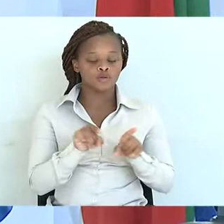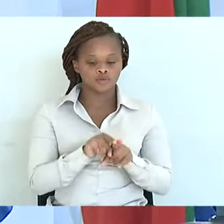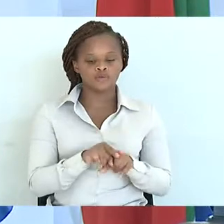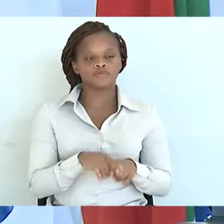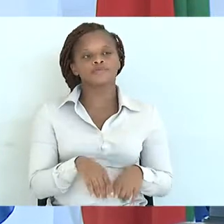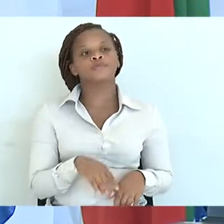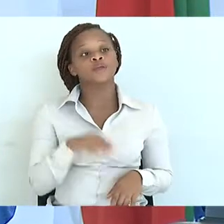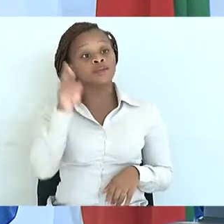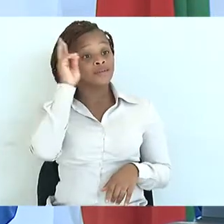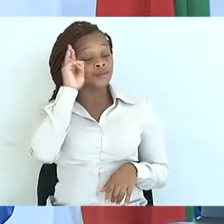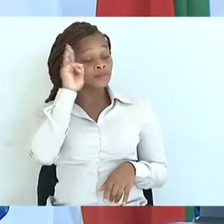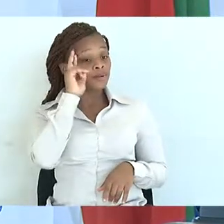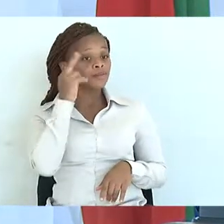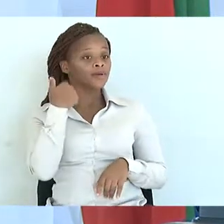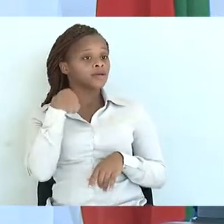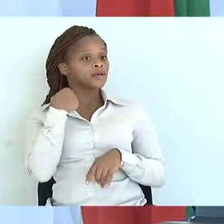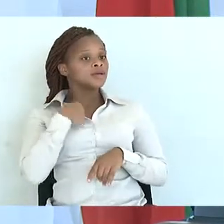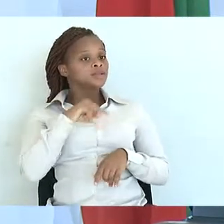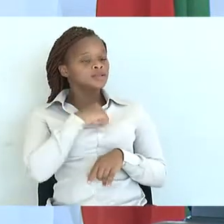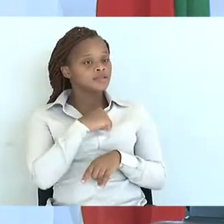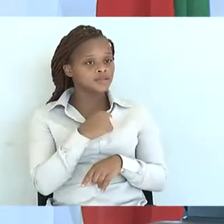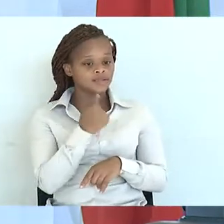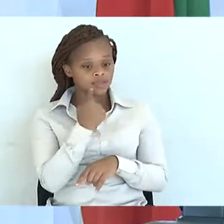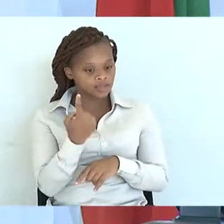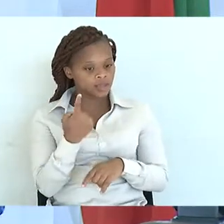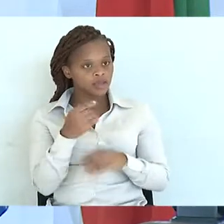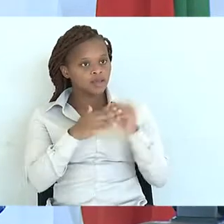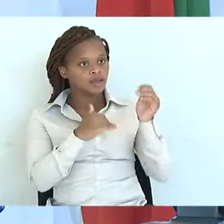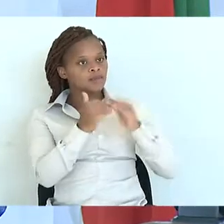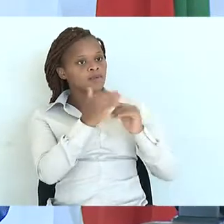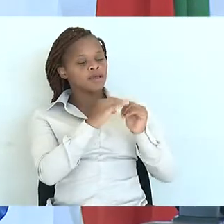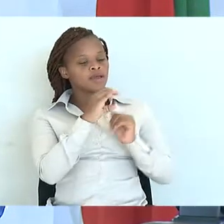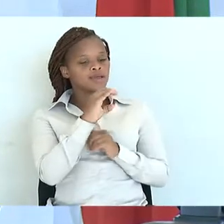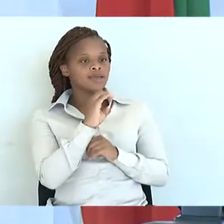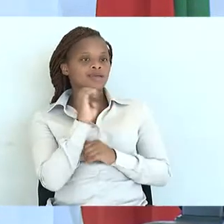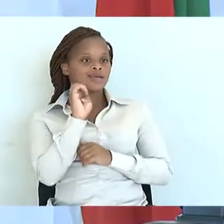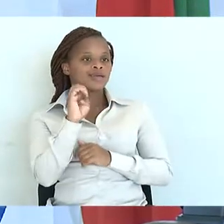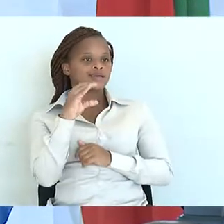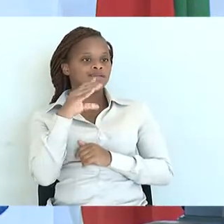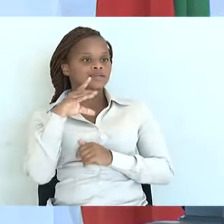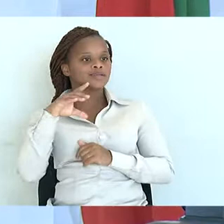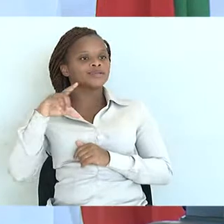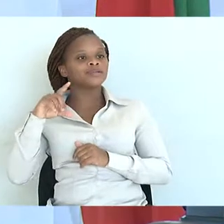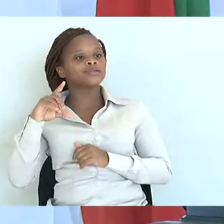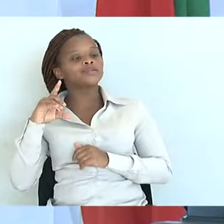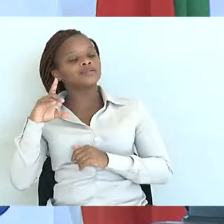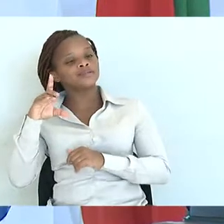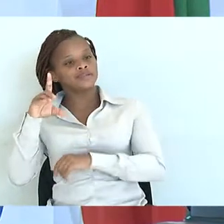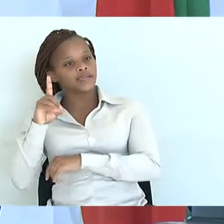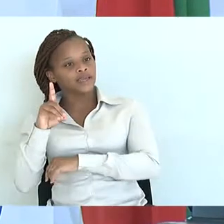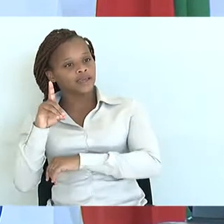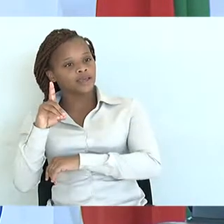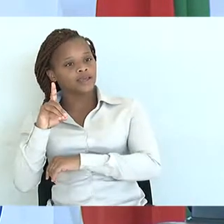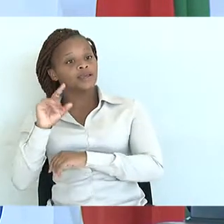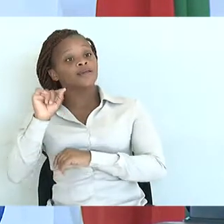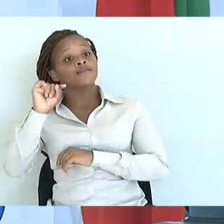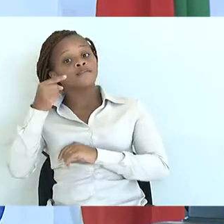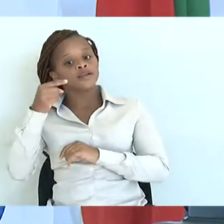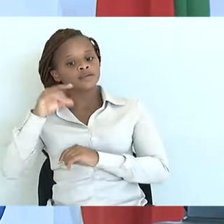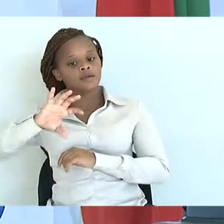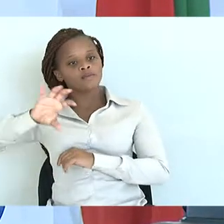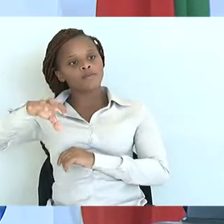centers. Eyokuqala ese-operator esiyakhile ekwezinga eliphezulu ise-Ward 1